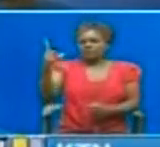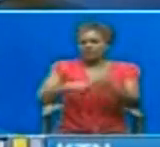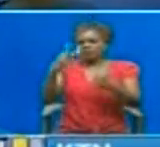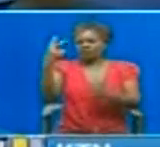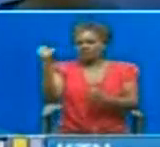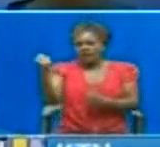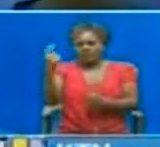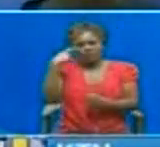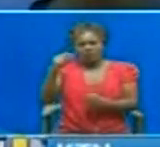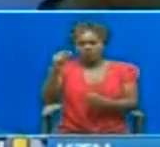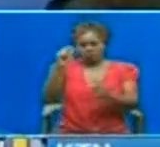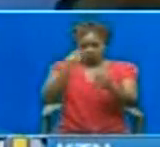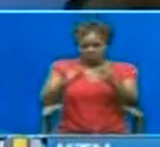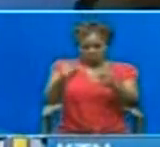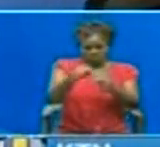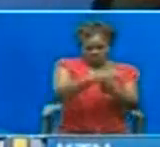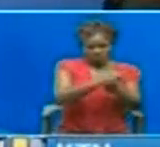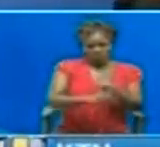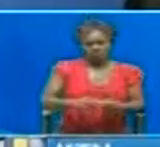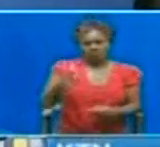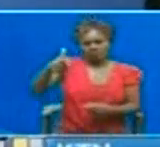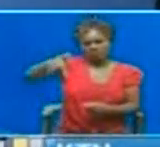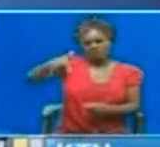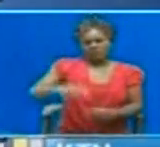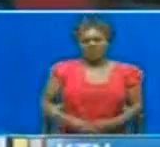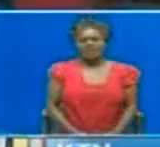and 65 shillings for kerosene.